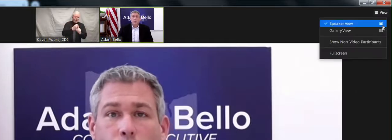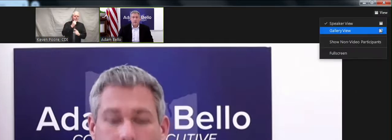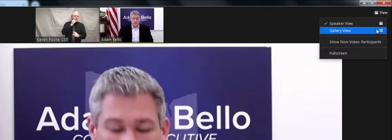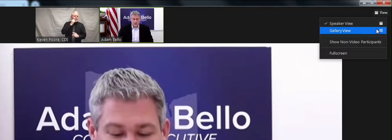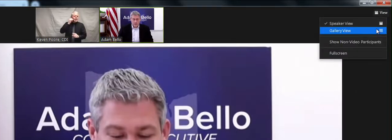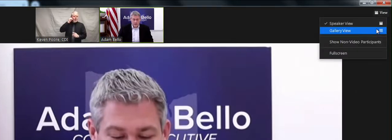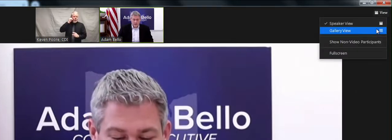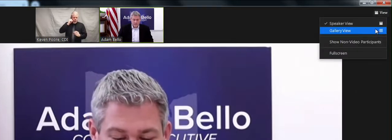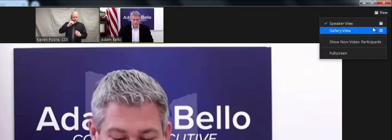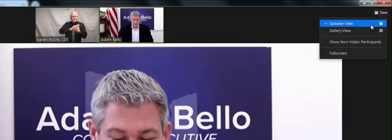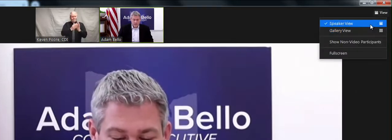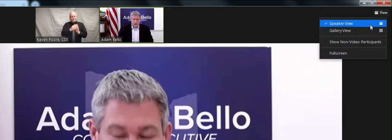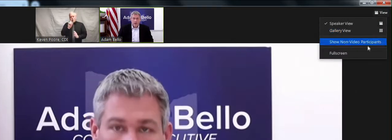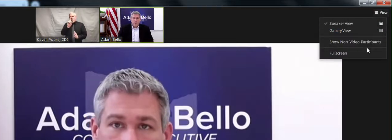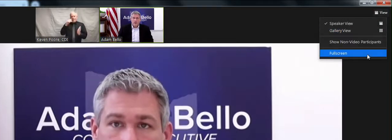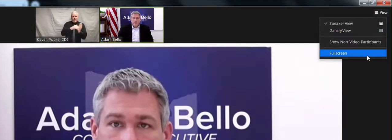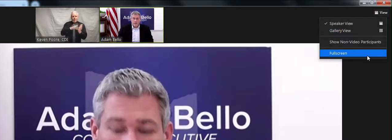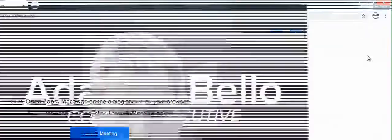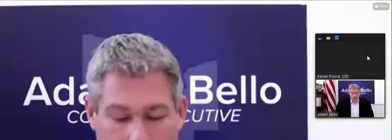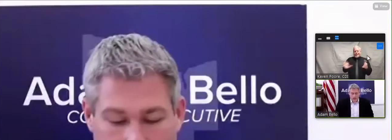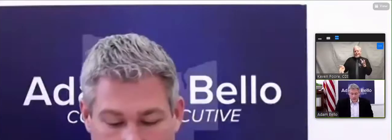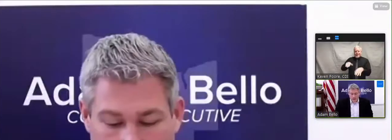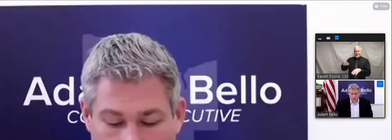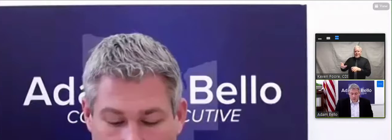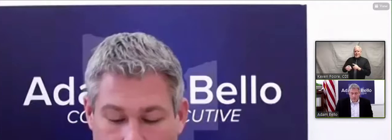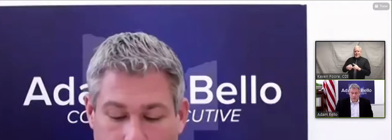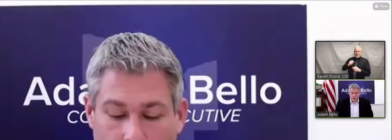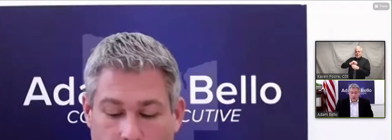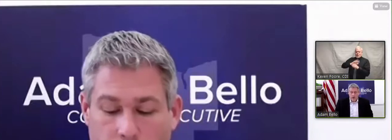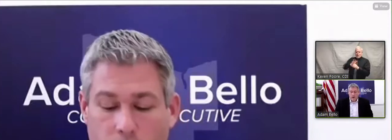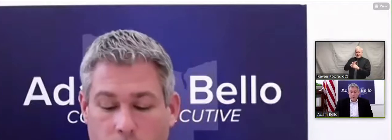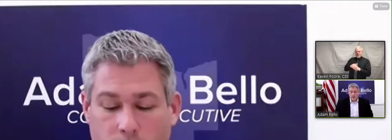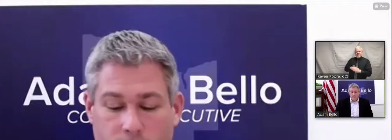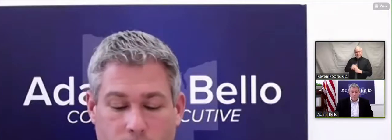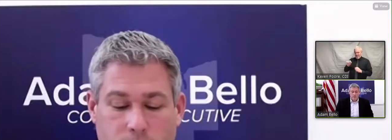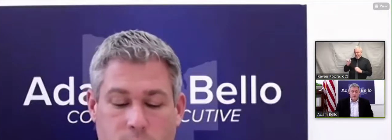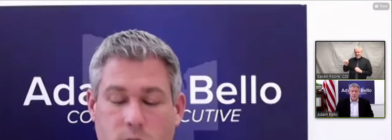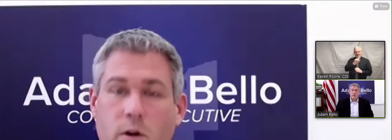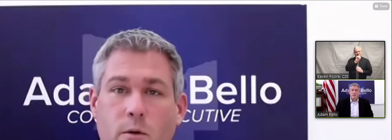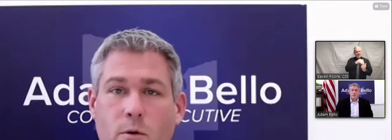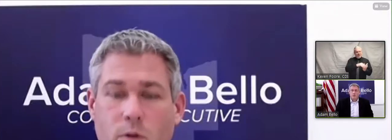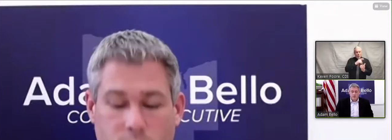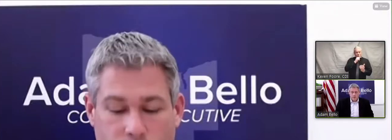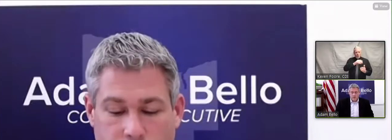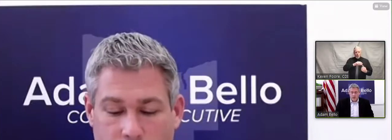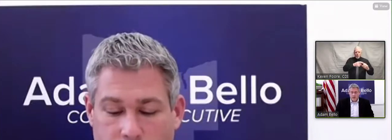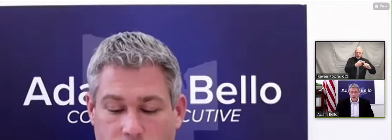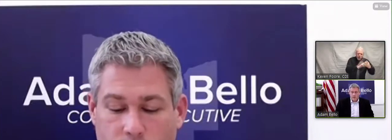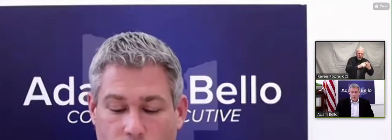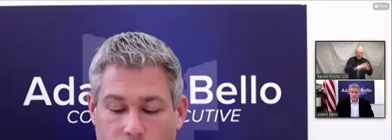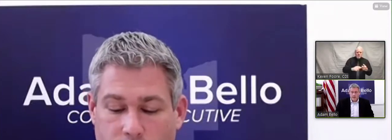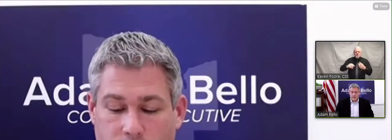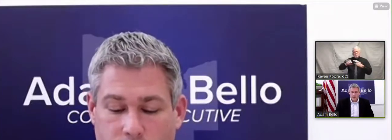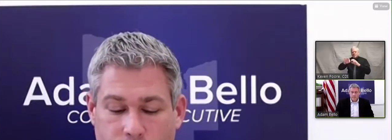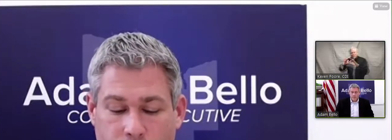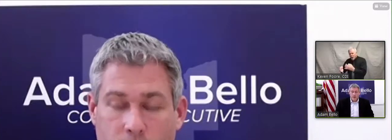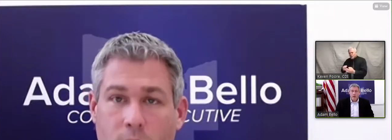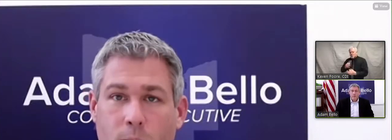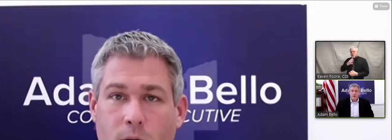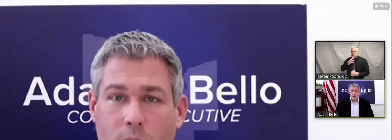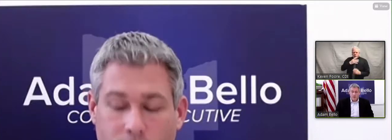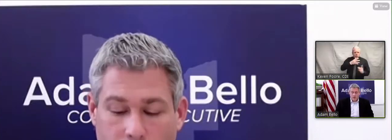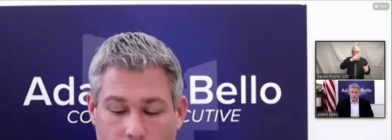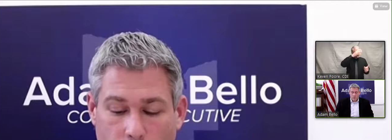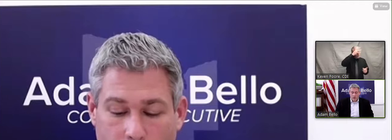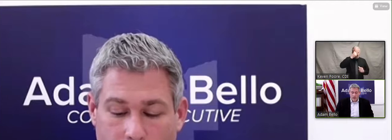loved ones, and friends. This has been an incredibly long and hard 11 months since our community's first case of COVID-19,